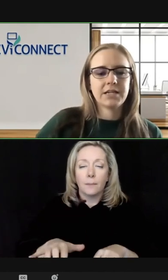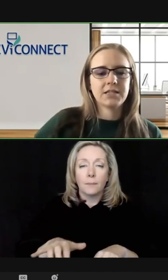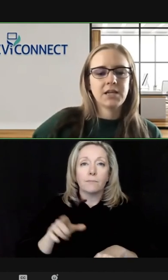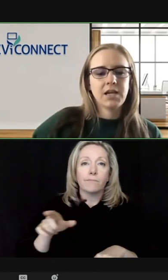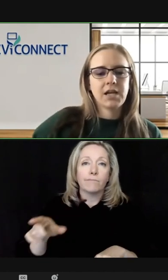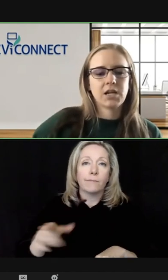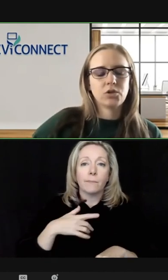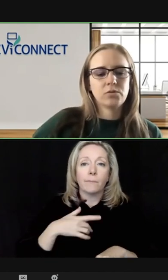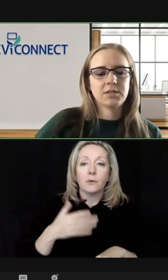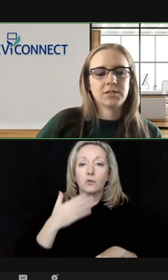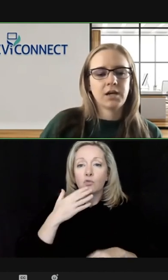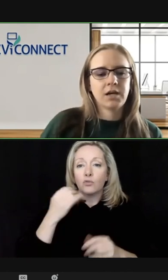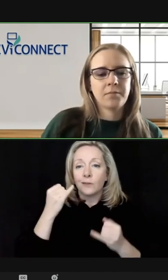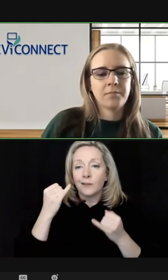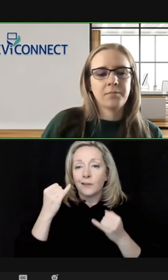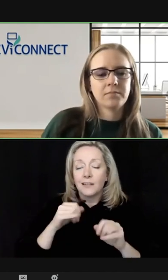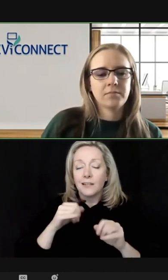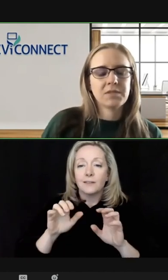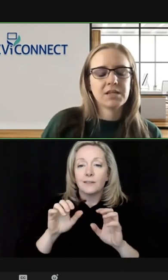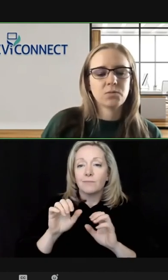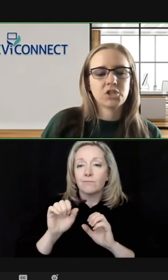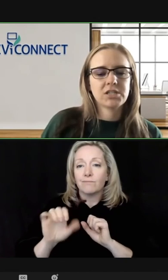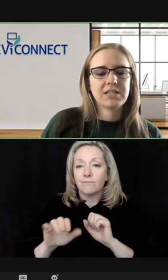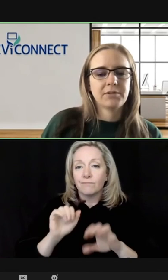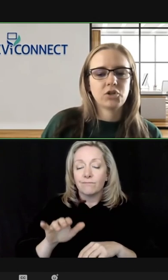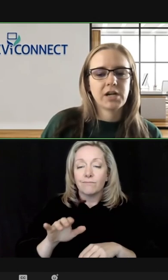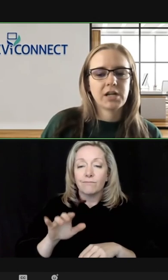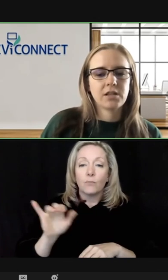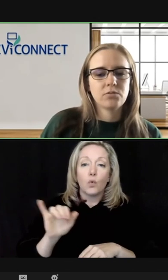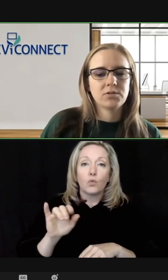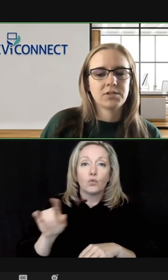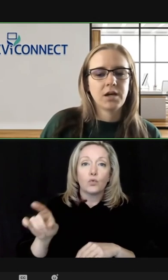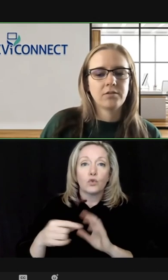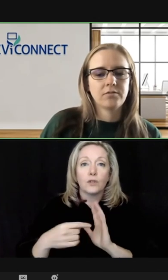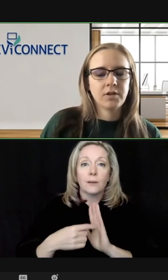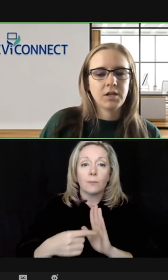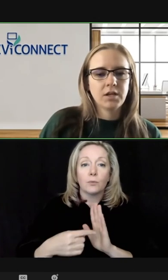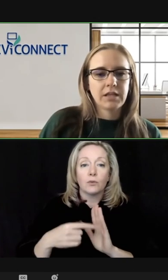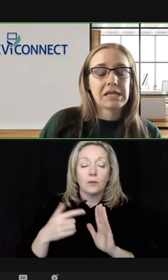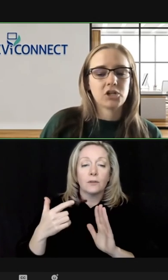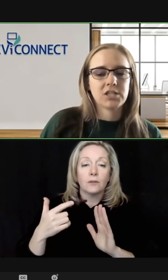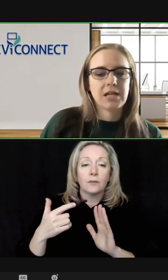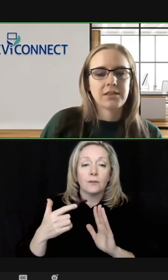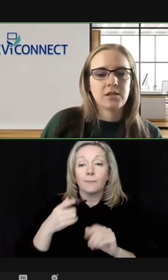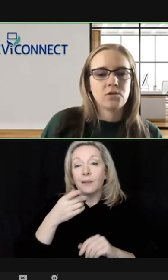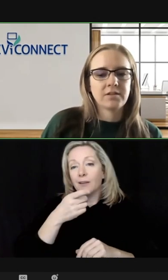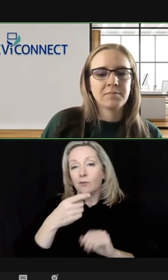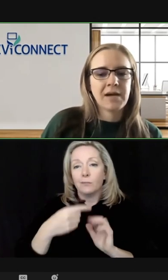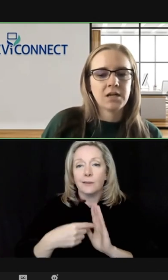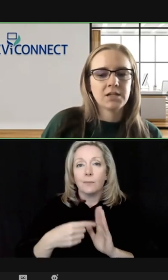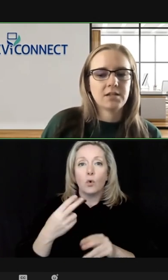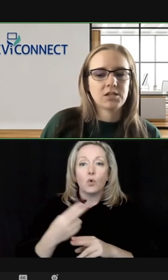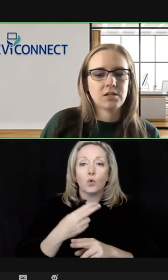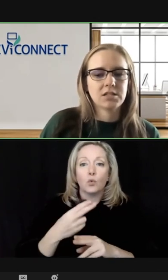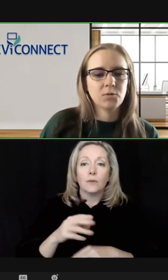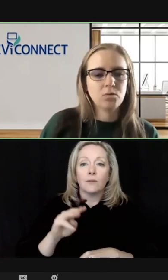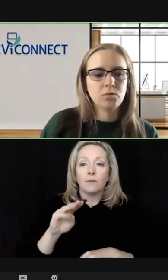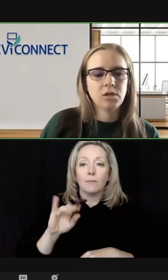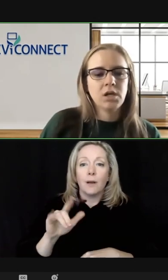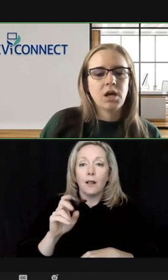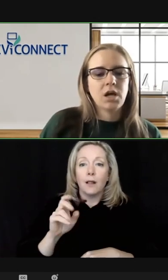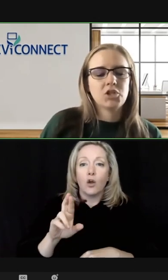great ideas and includes some things where she's demonstrating the use of, like here, she's got the use of Mylar stuck